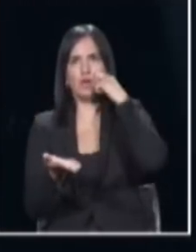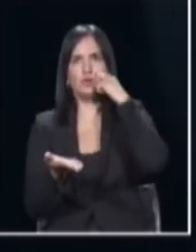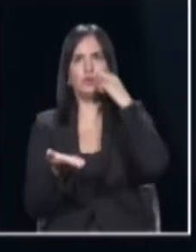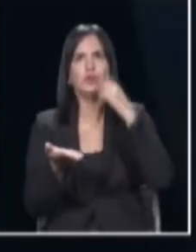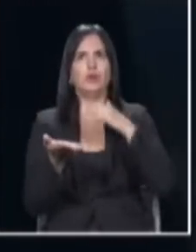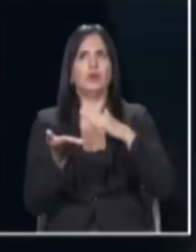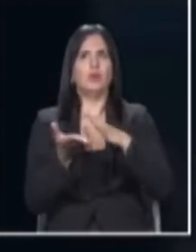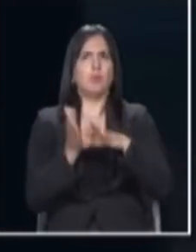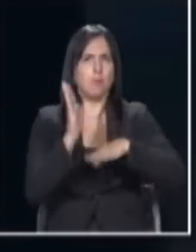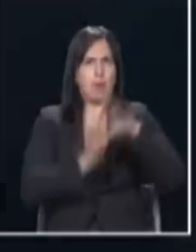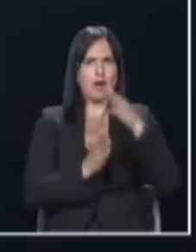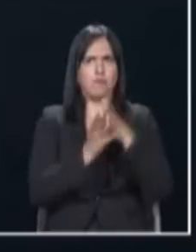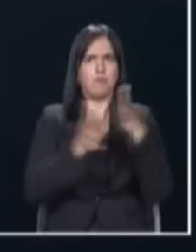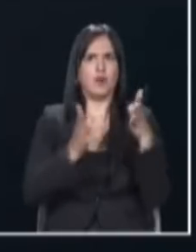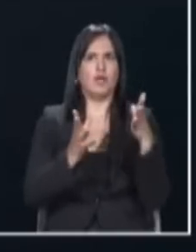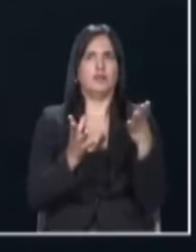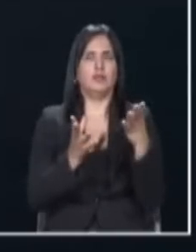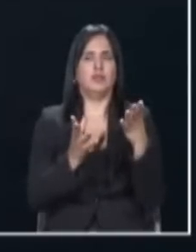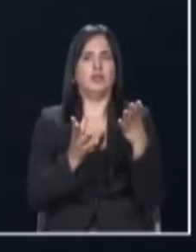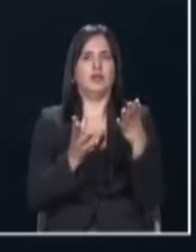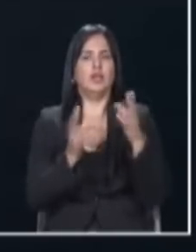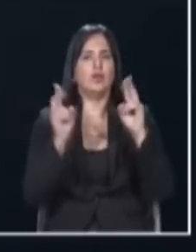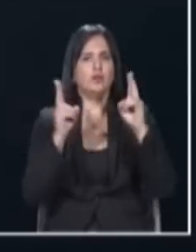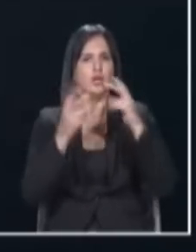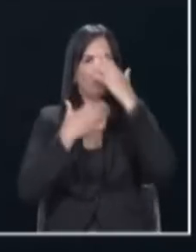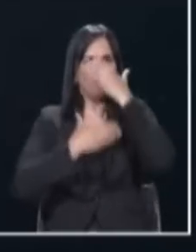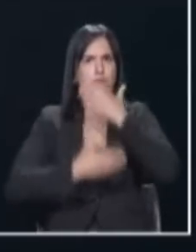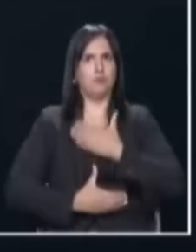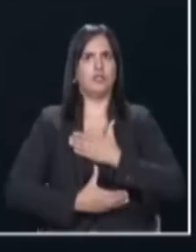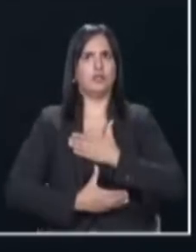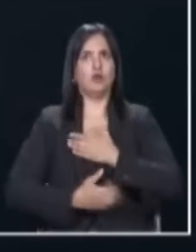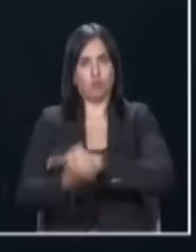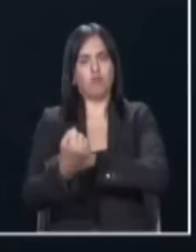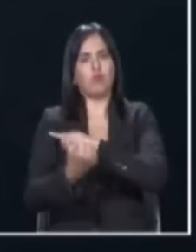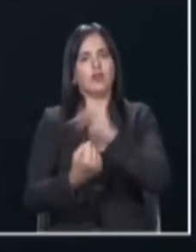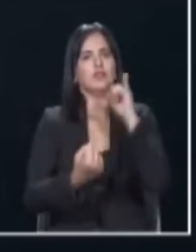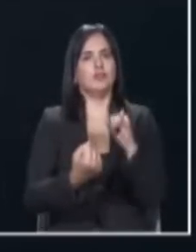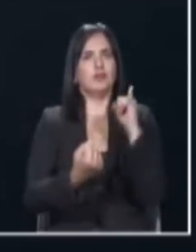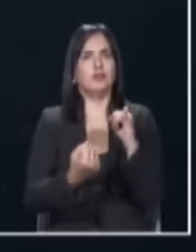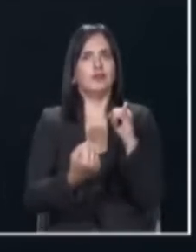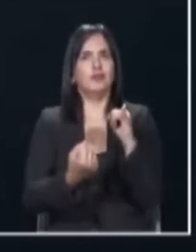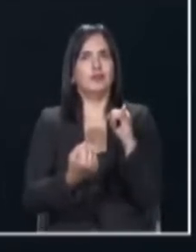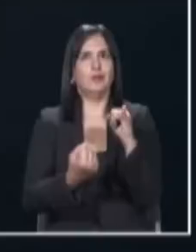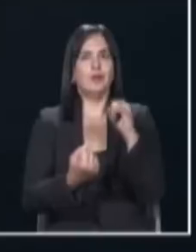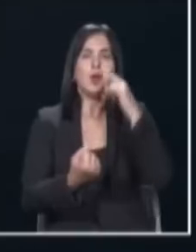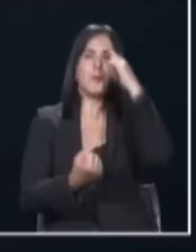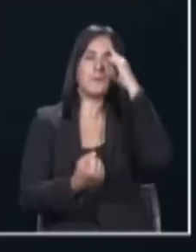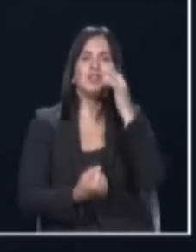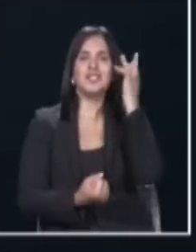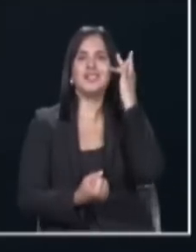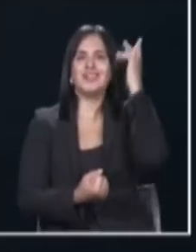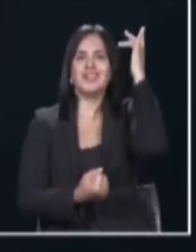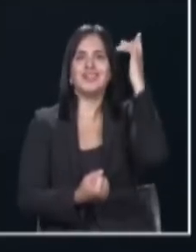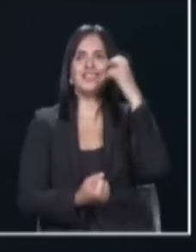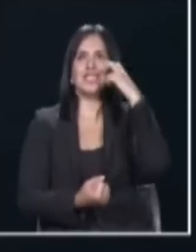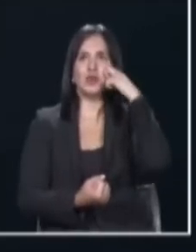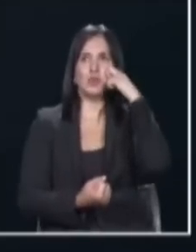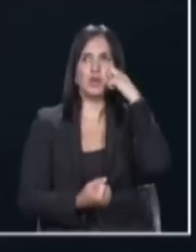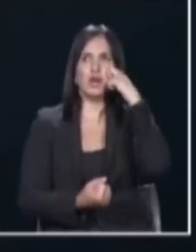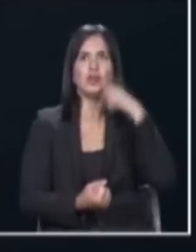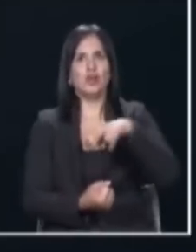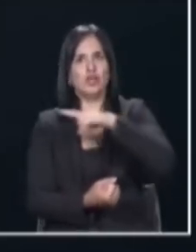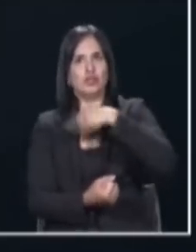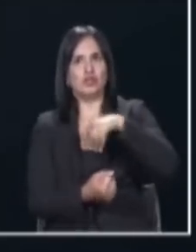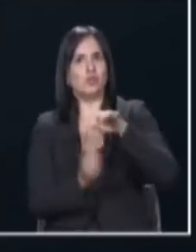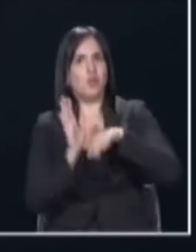they are much stronger than humans in terms of physical raw power in terms of intelligence humans are considered to be one of the most